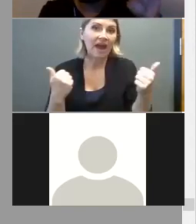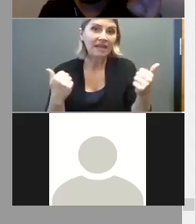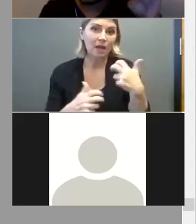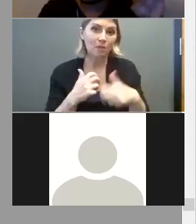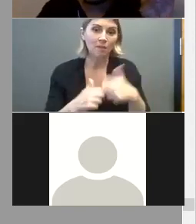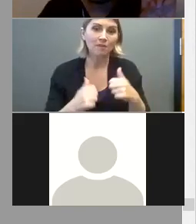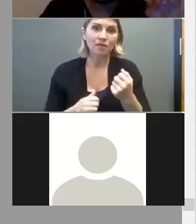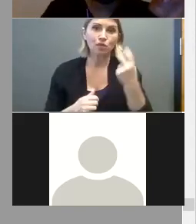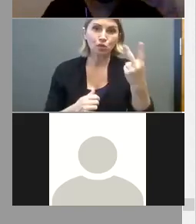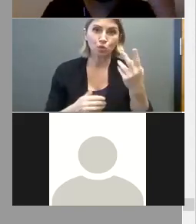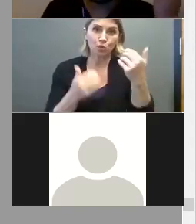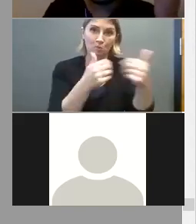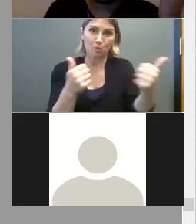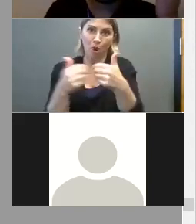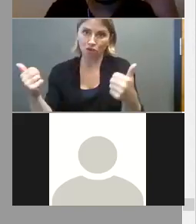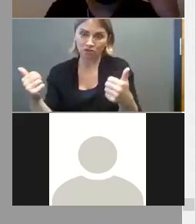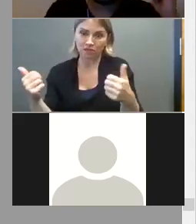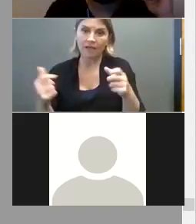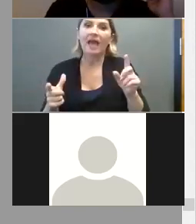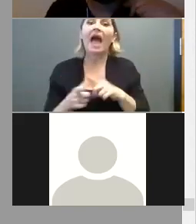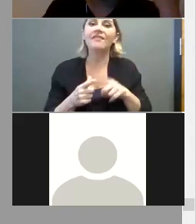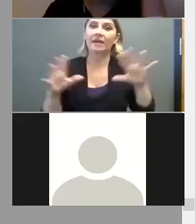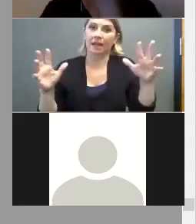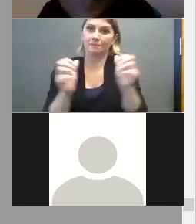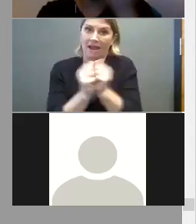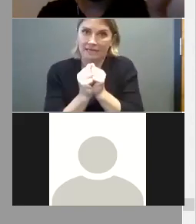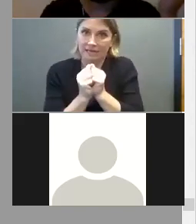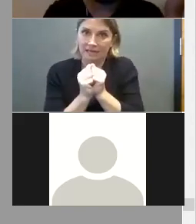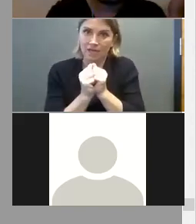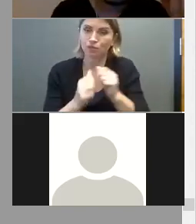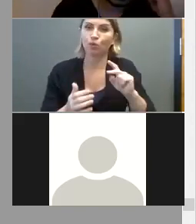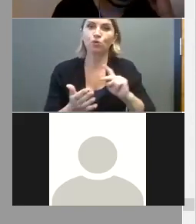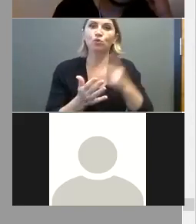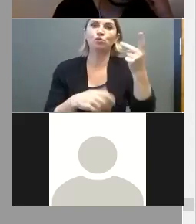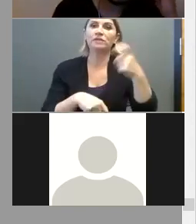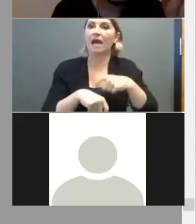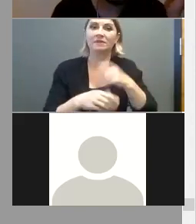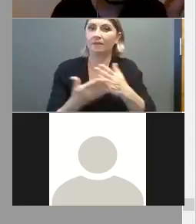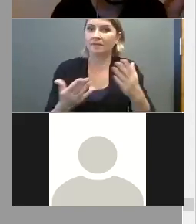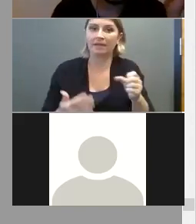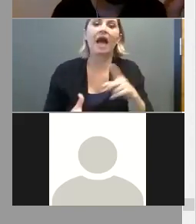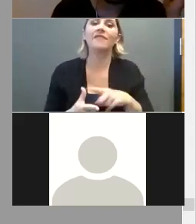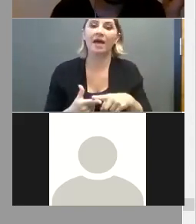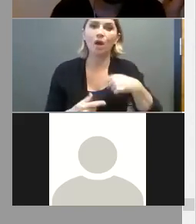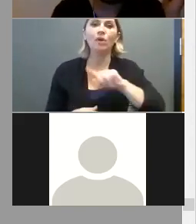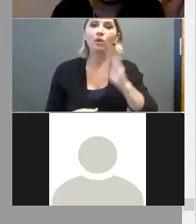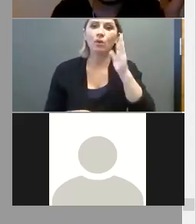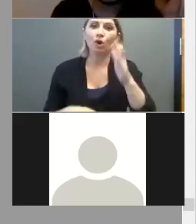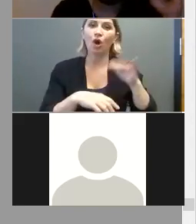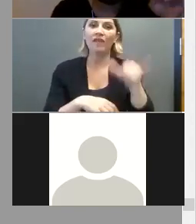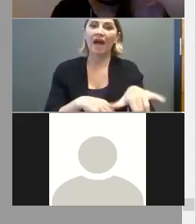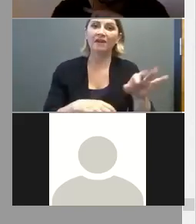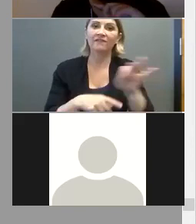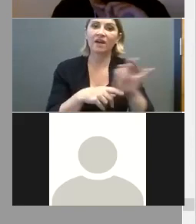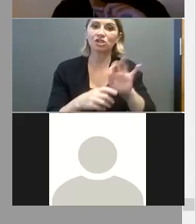two parts and then combining them. So we have 2 times something here. And then we are calling this function with